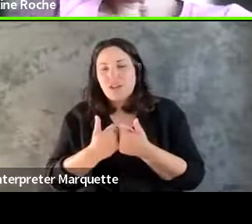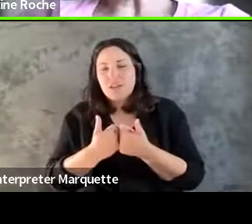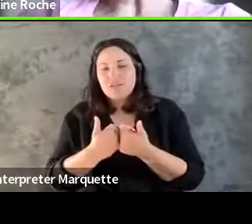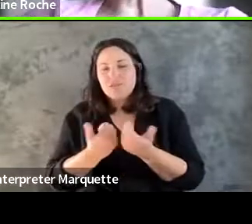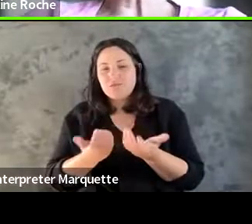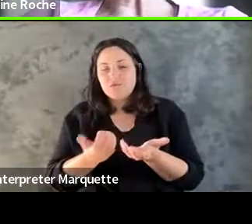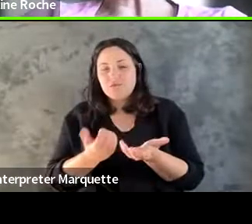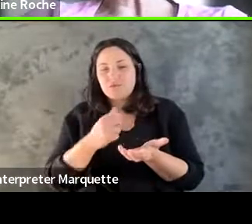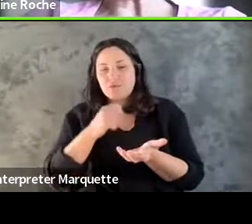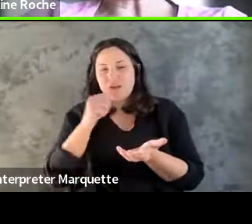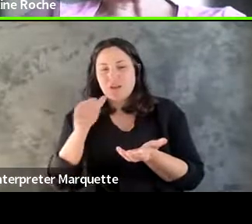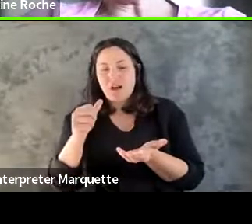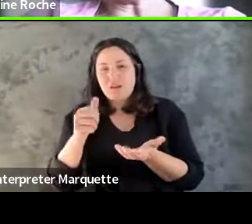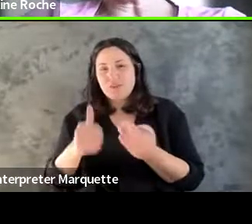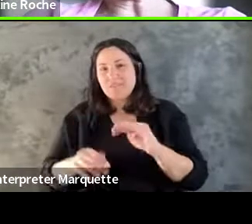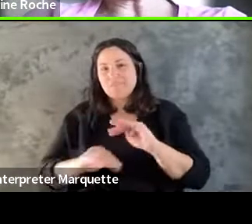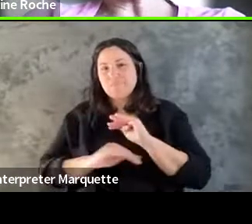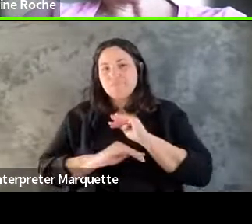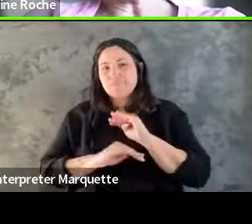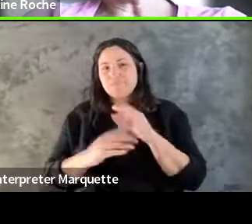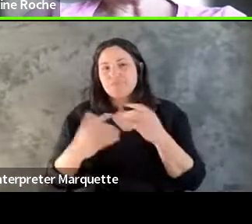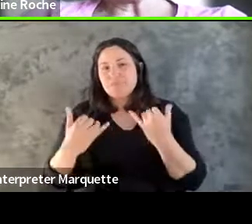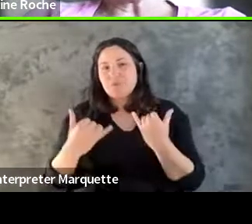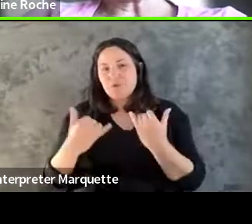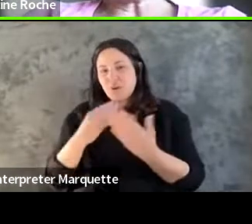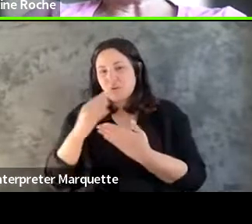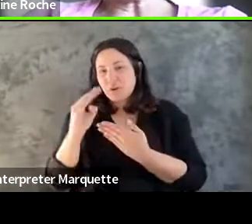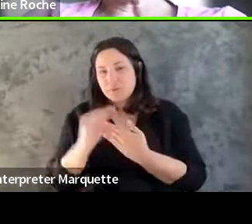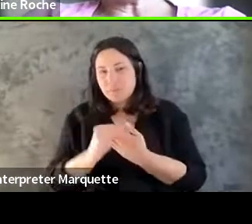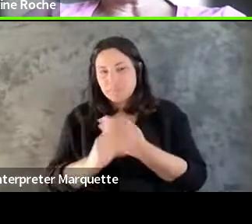really pleased with the current curriculum.